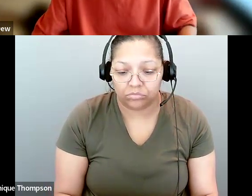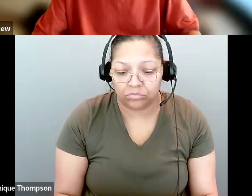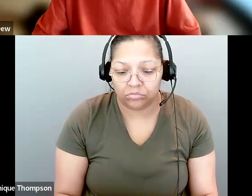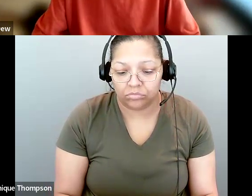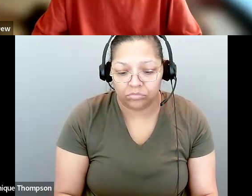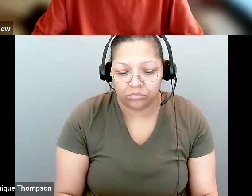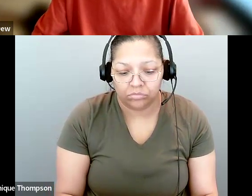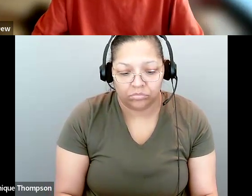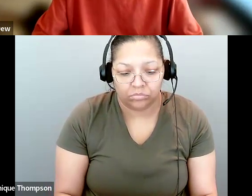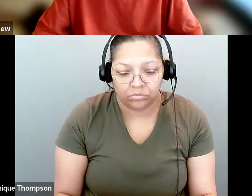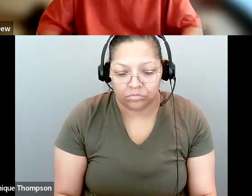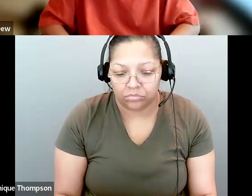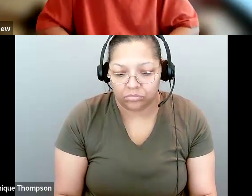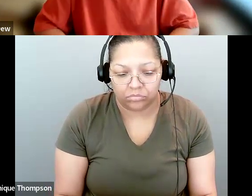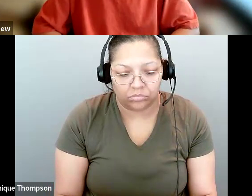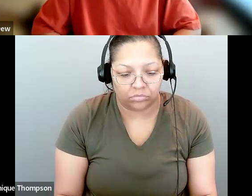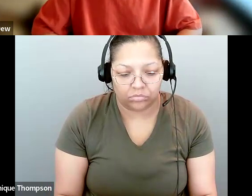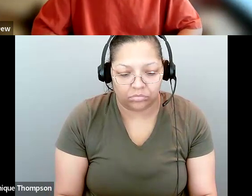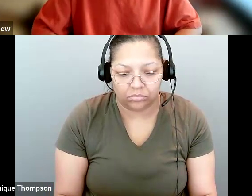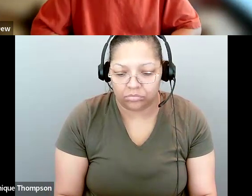It's up to you. You're controlling.